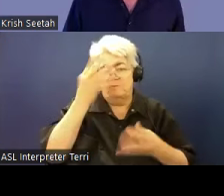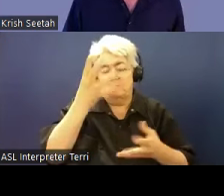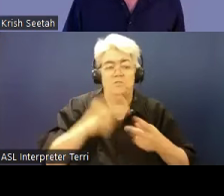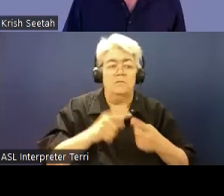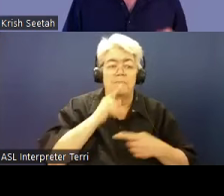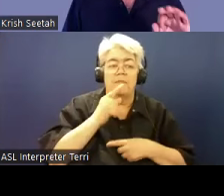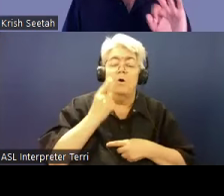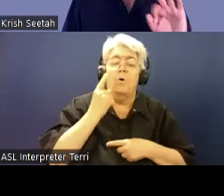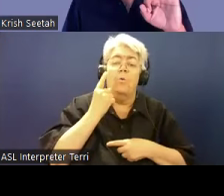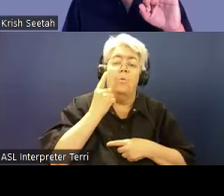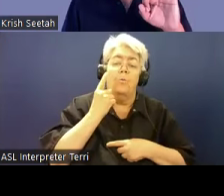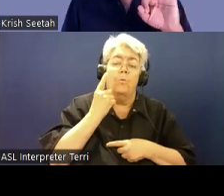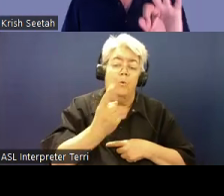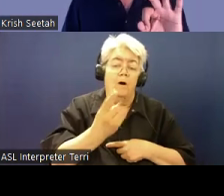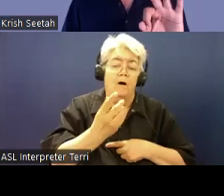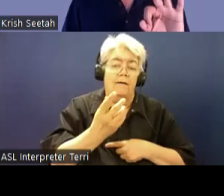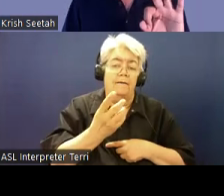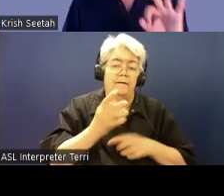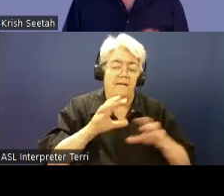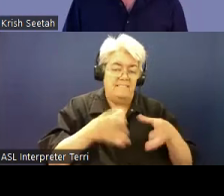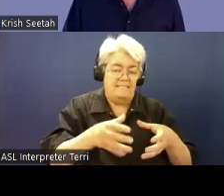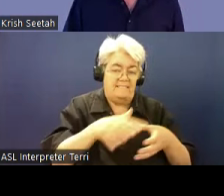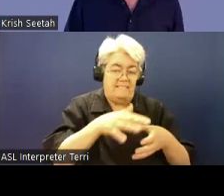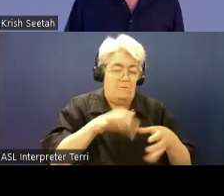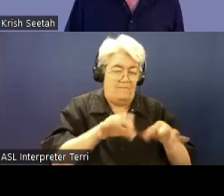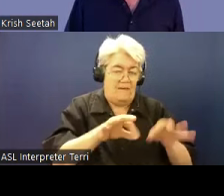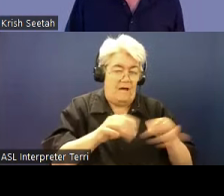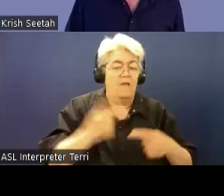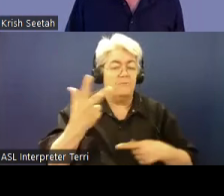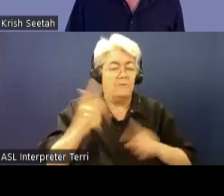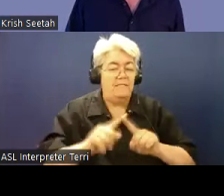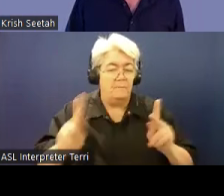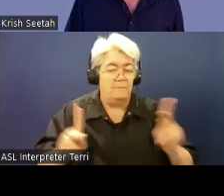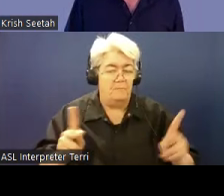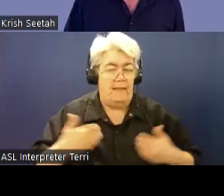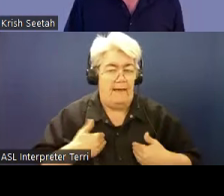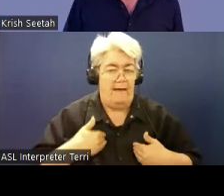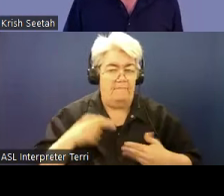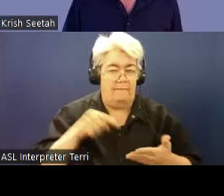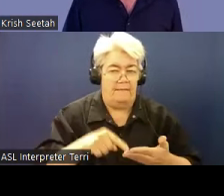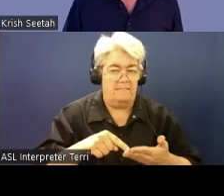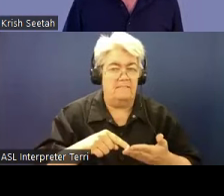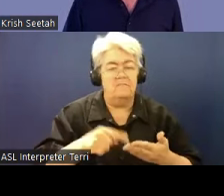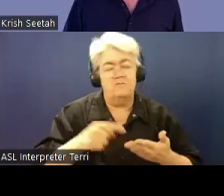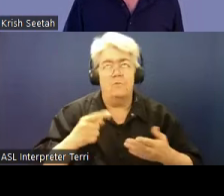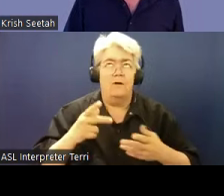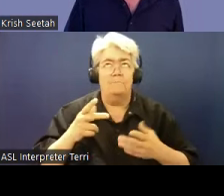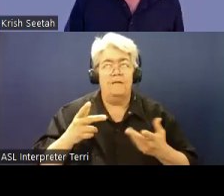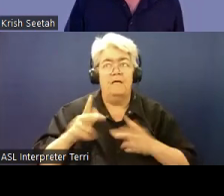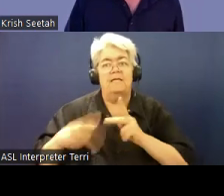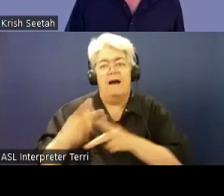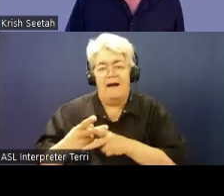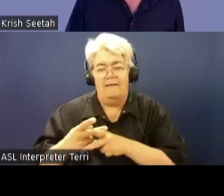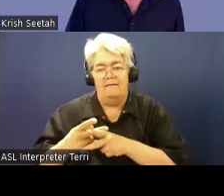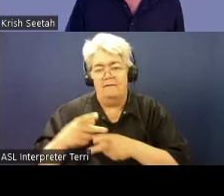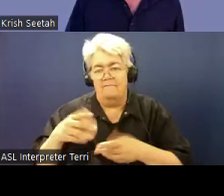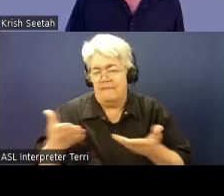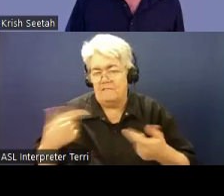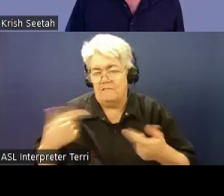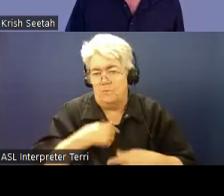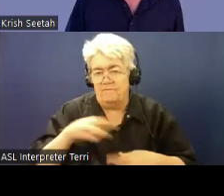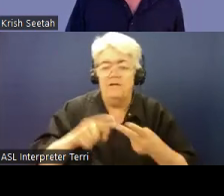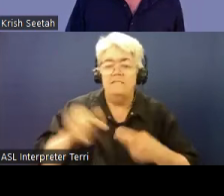set of finds we recovered from three individuals we found, one class of finds I should say, these pipes and there was many